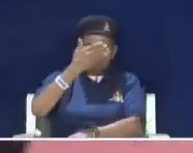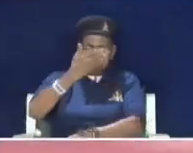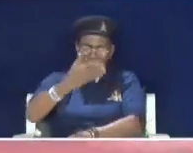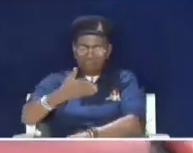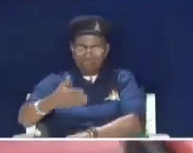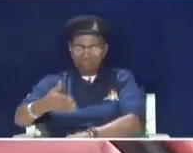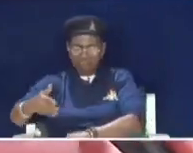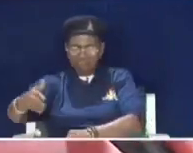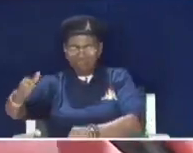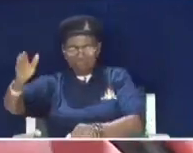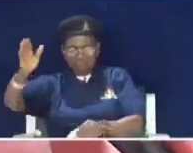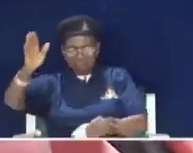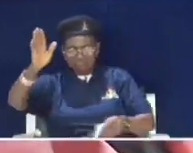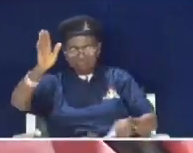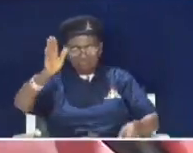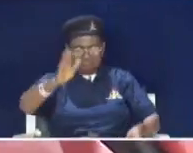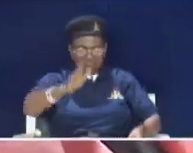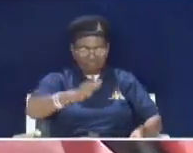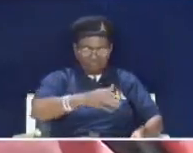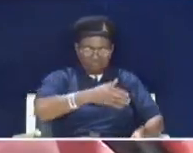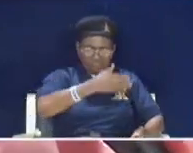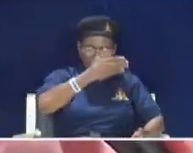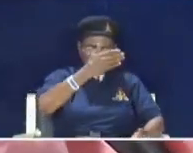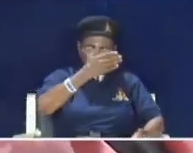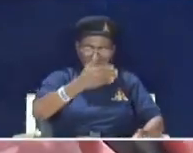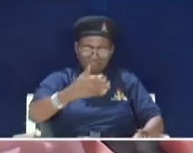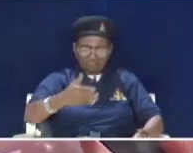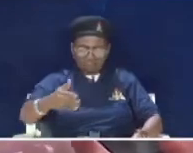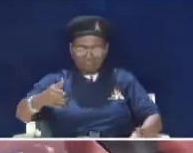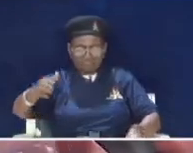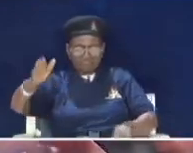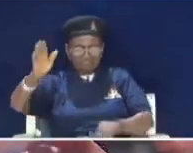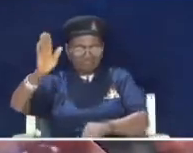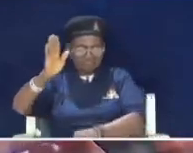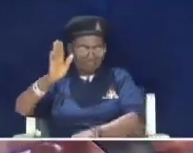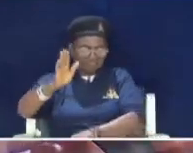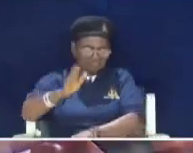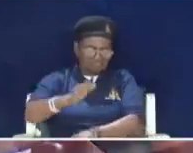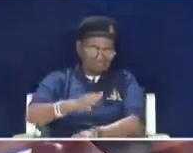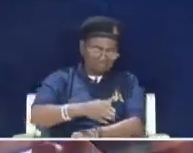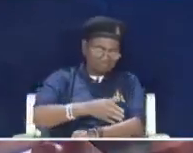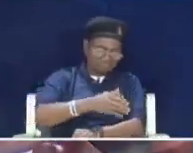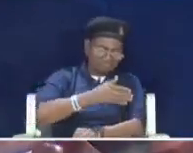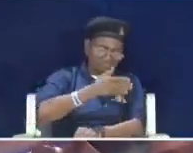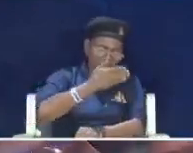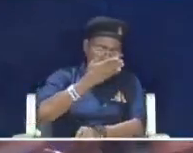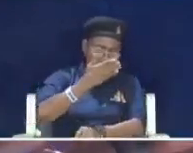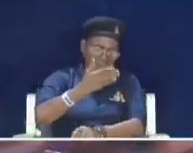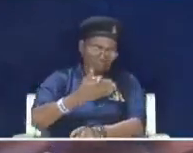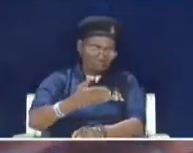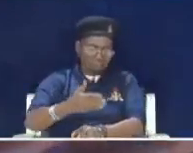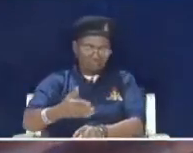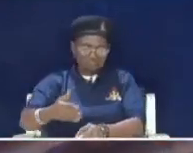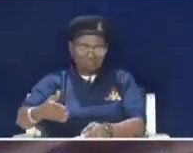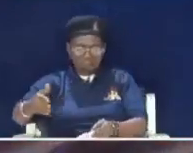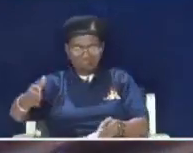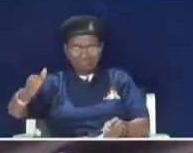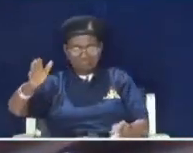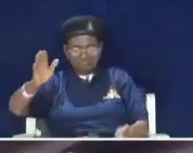us. But his glorious promise that he cares for